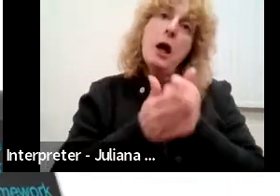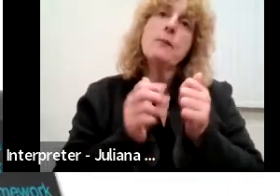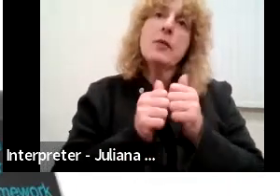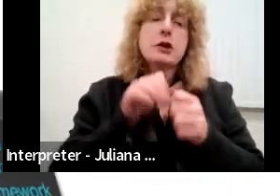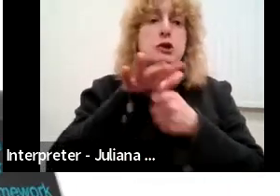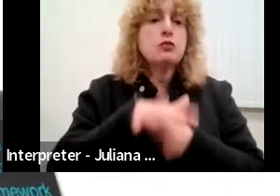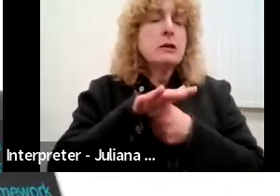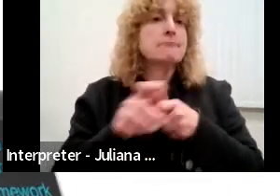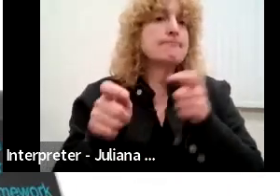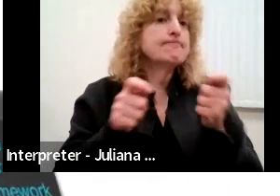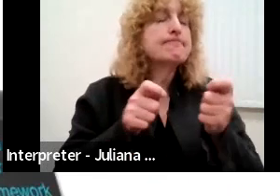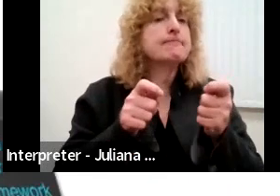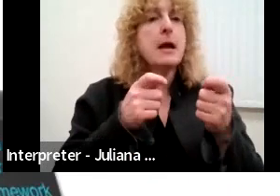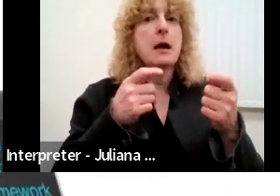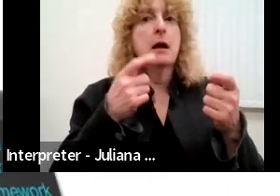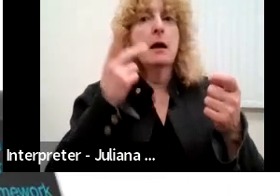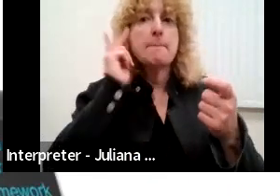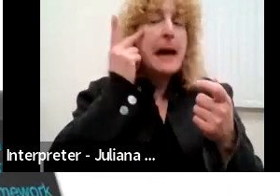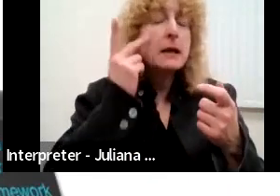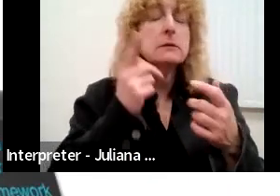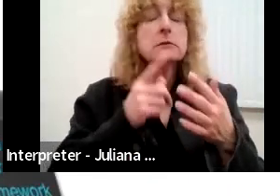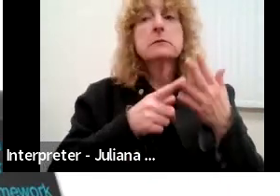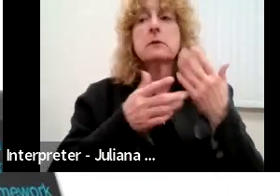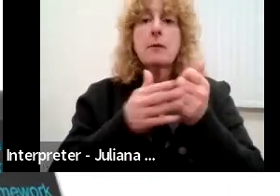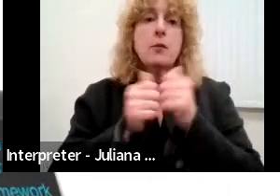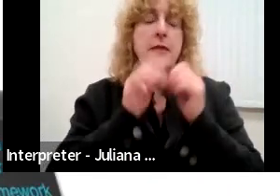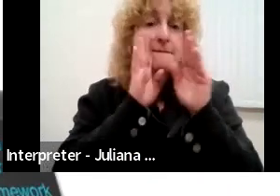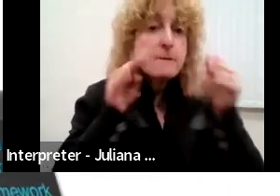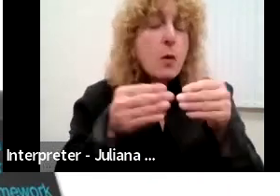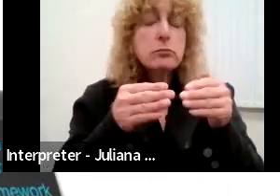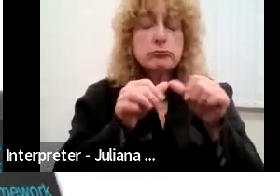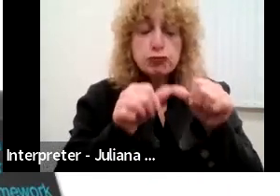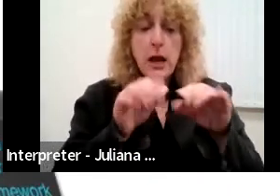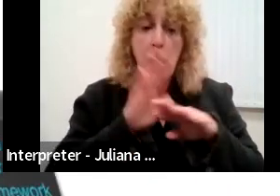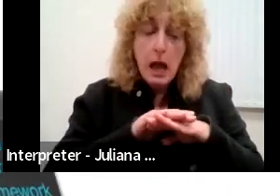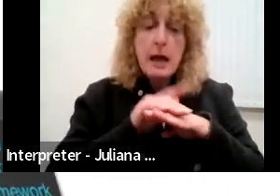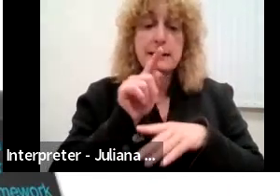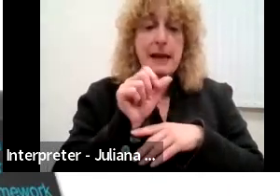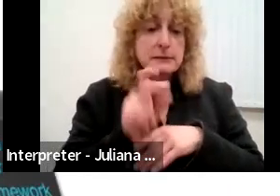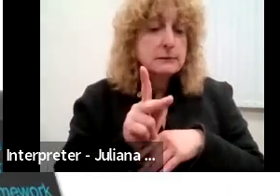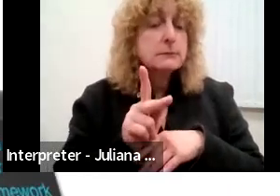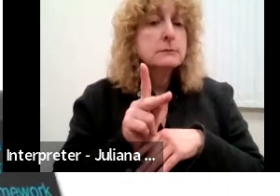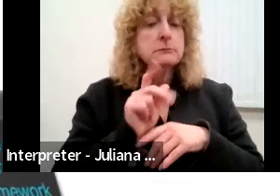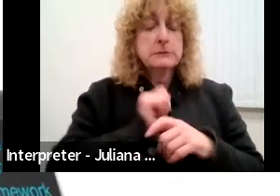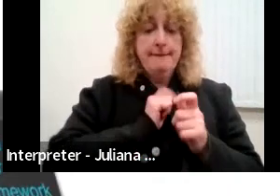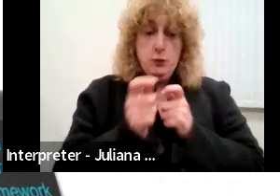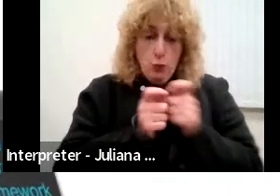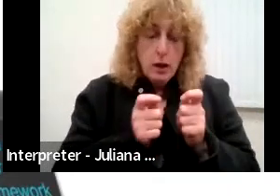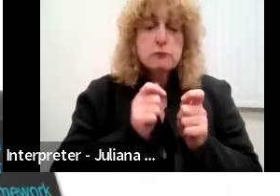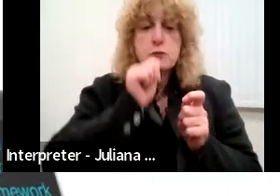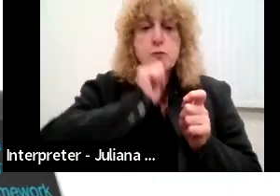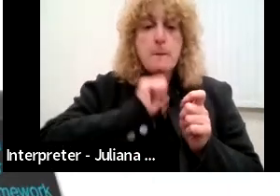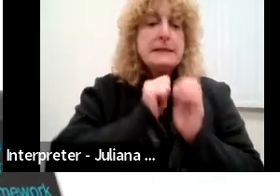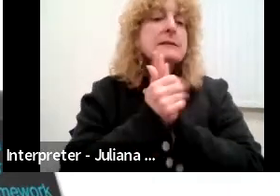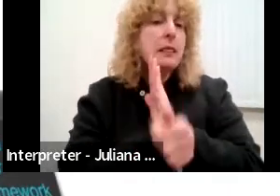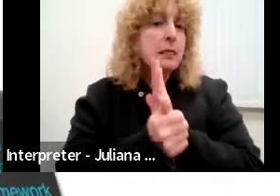and panic. They will assist with focus, attention, and staying on task, and self-regulation and coping skills. For